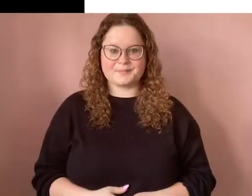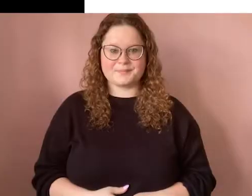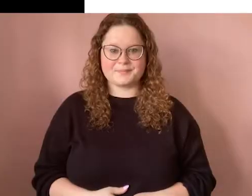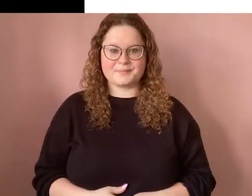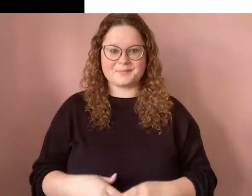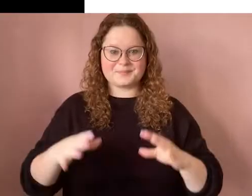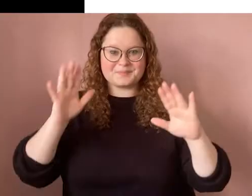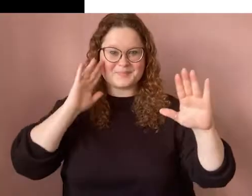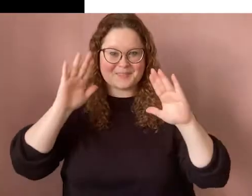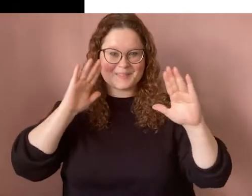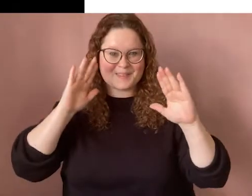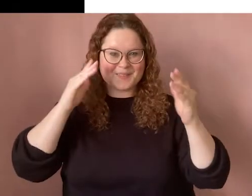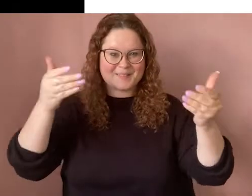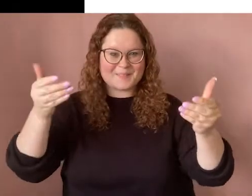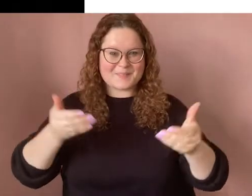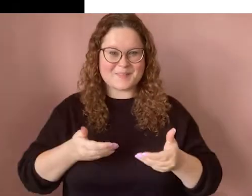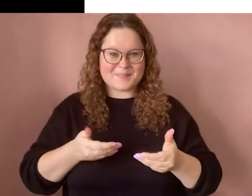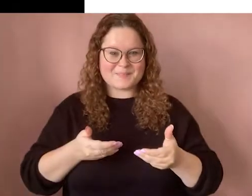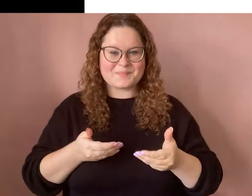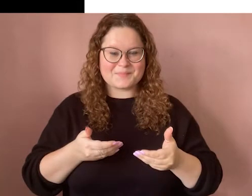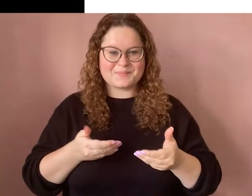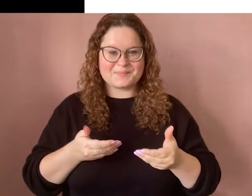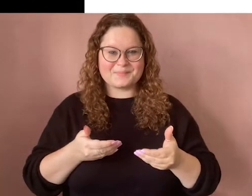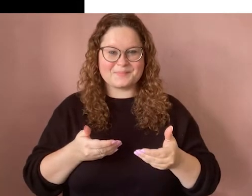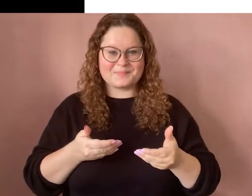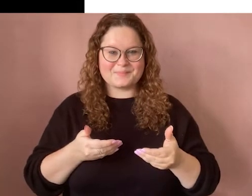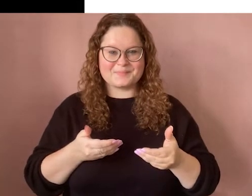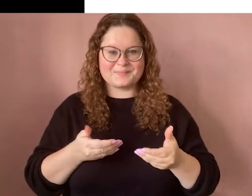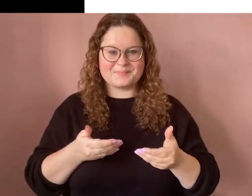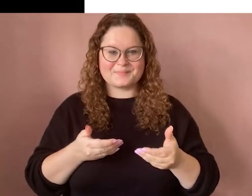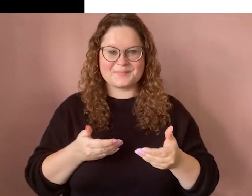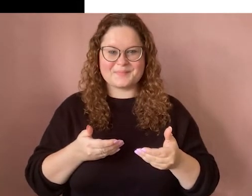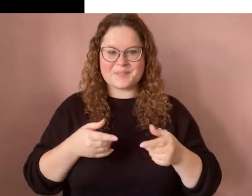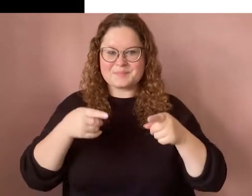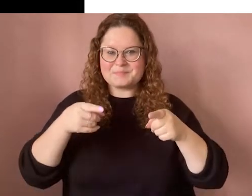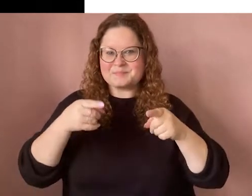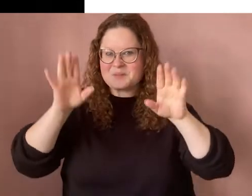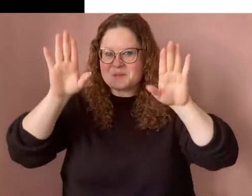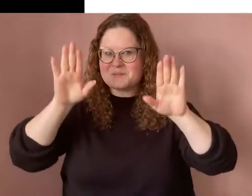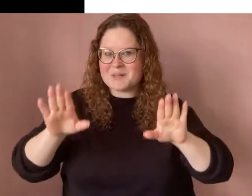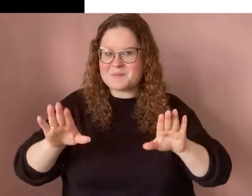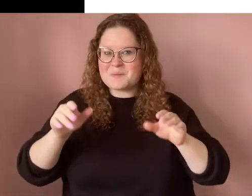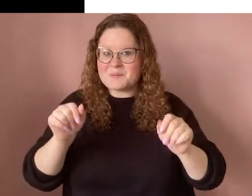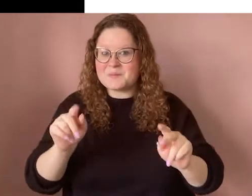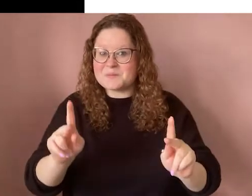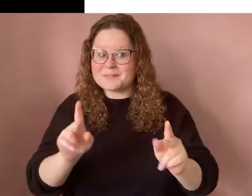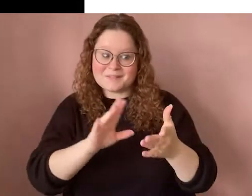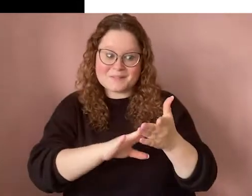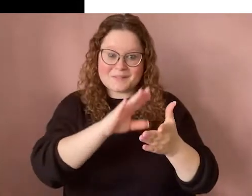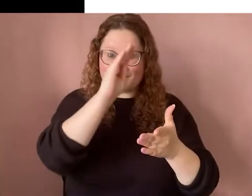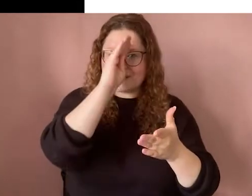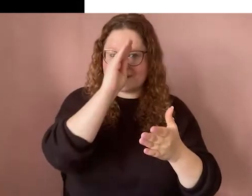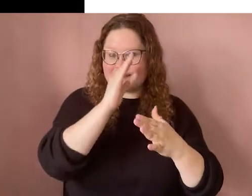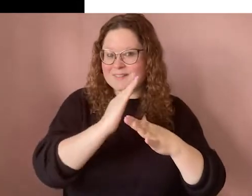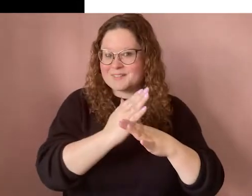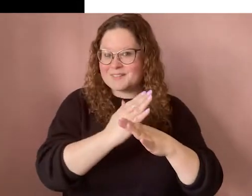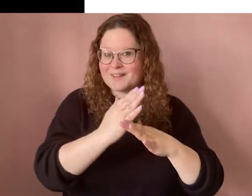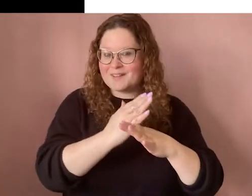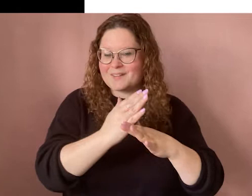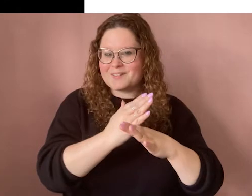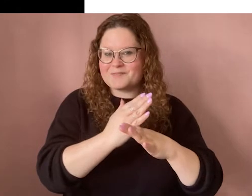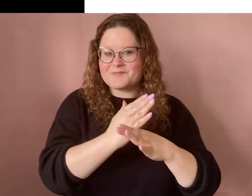And welcome everyone to another incredible opportunity for learning and sharing during